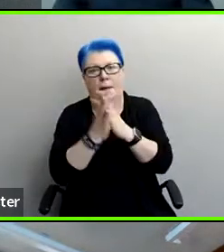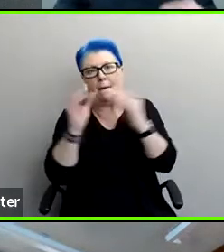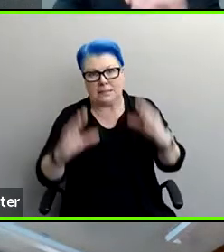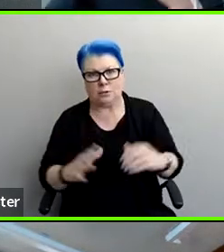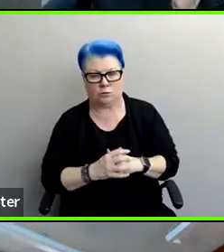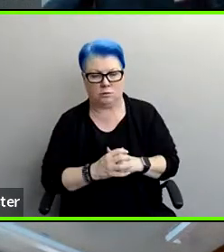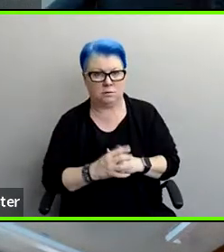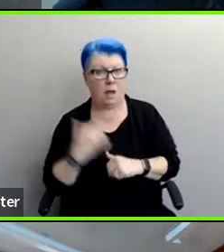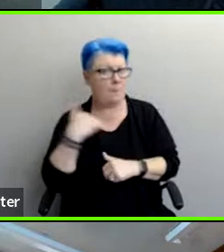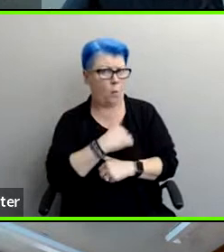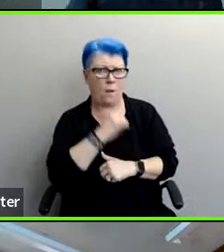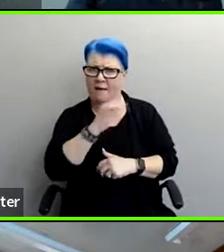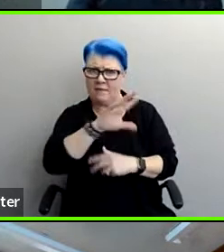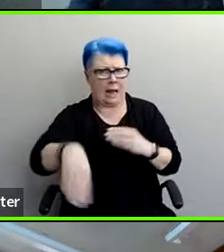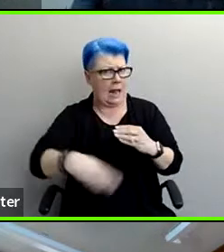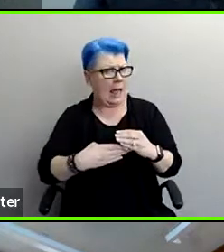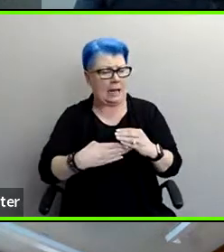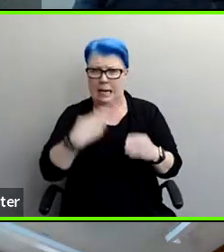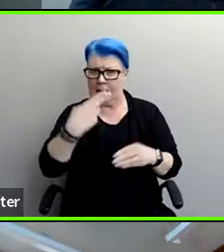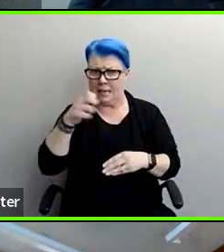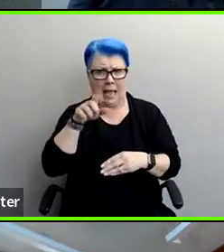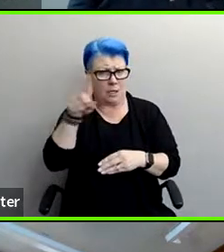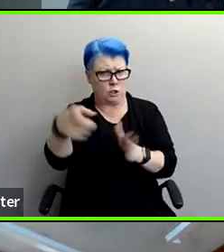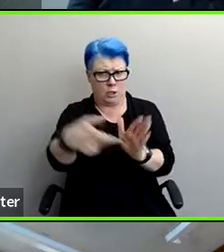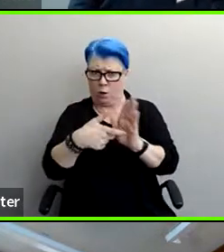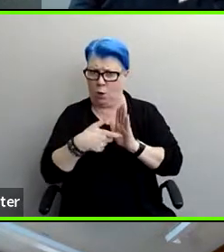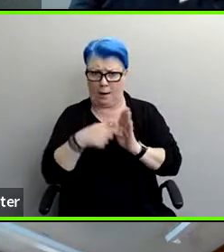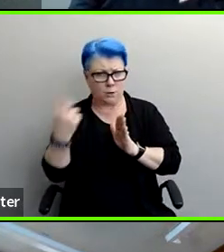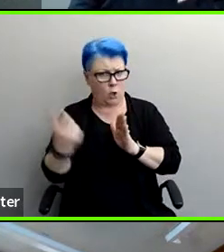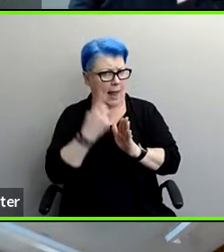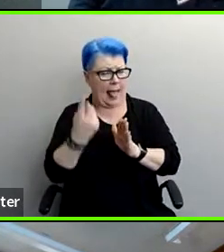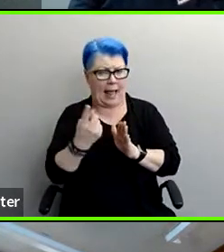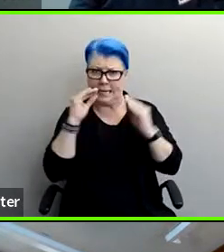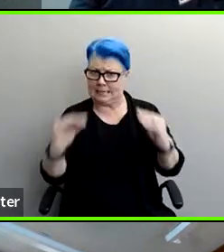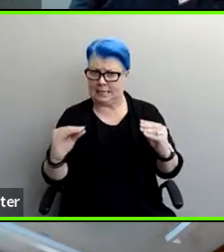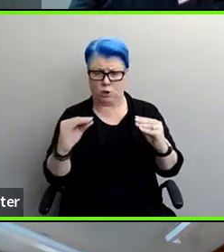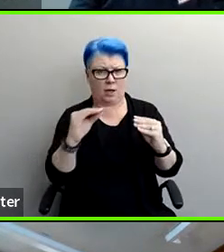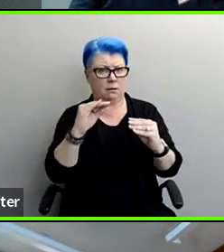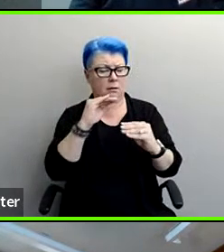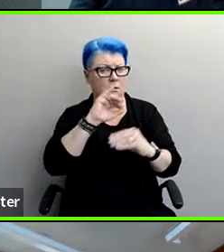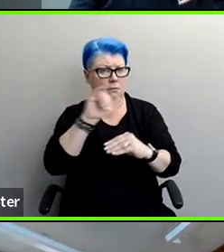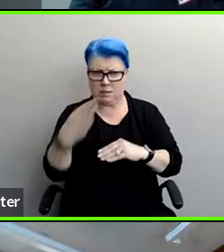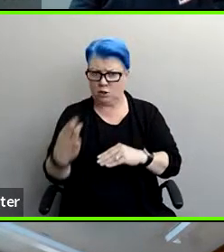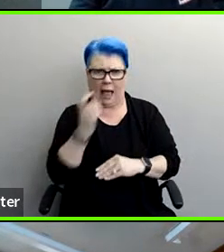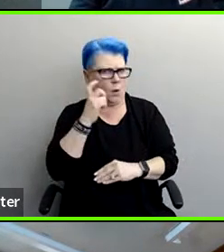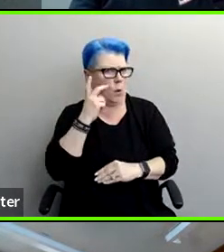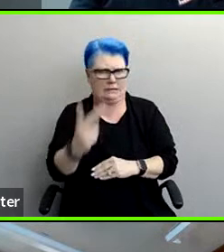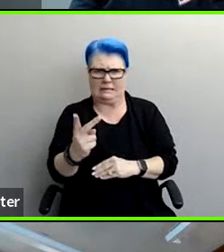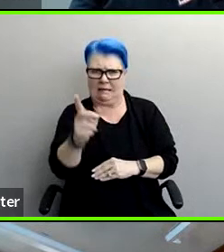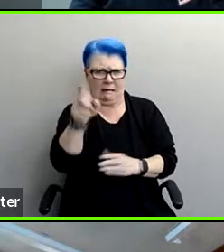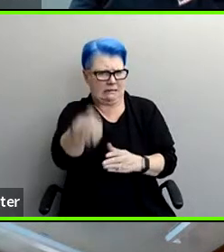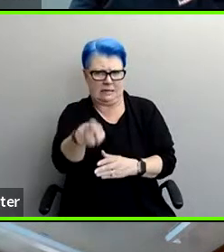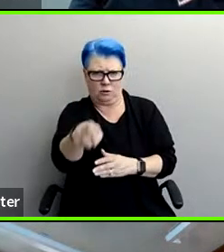doctorate requirements on any positions at this time. I don't see that as a necessity based upon how we deliver services.